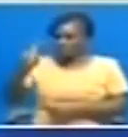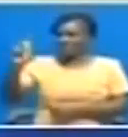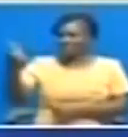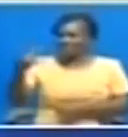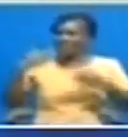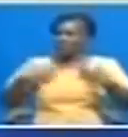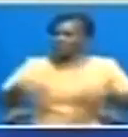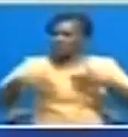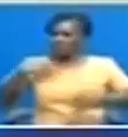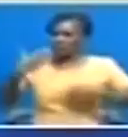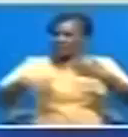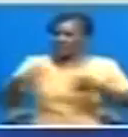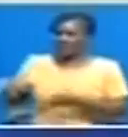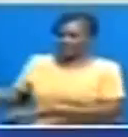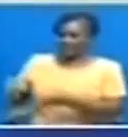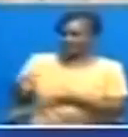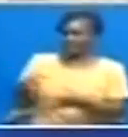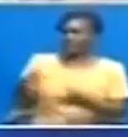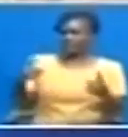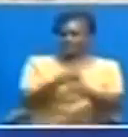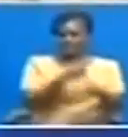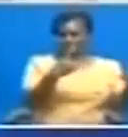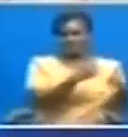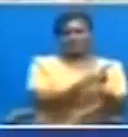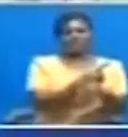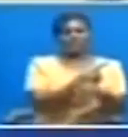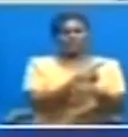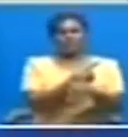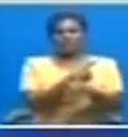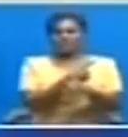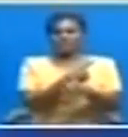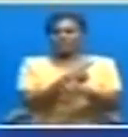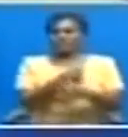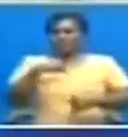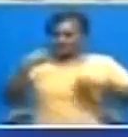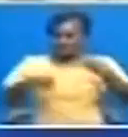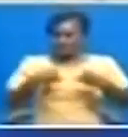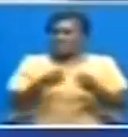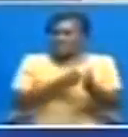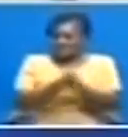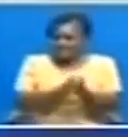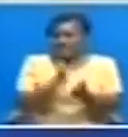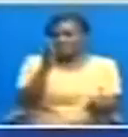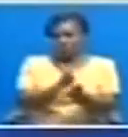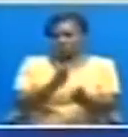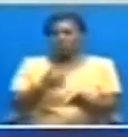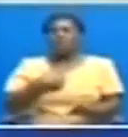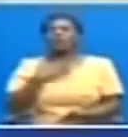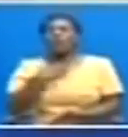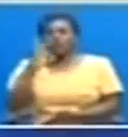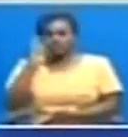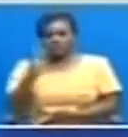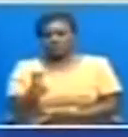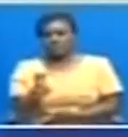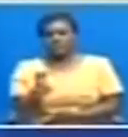of Sevens. They're exciting, big, physical, fast guys. So it's going to be exciting regardless of who we play.